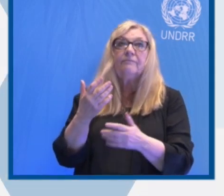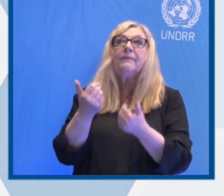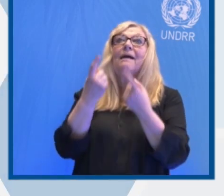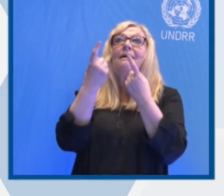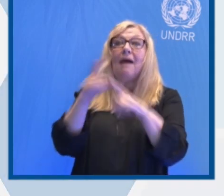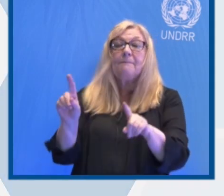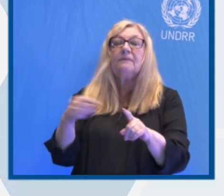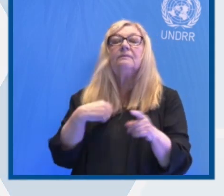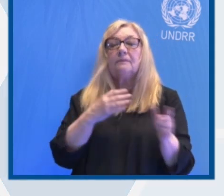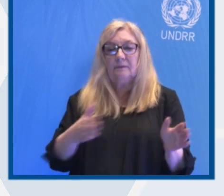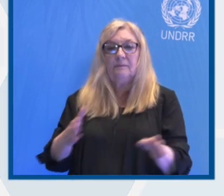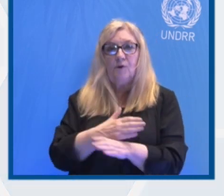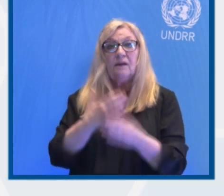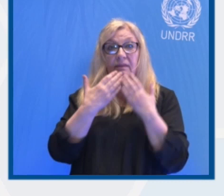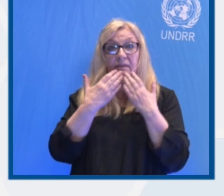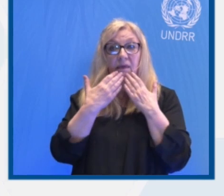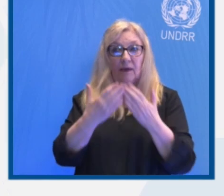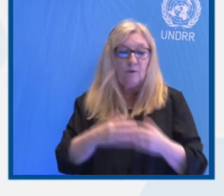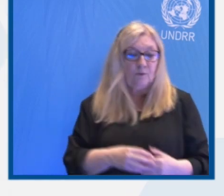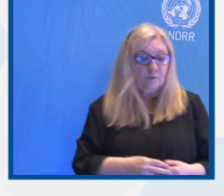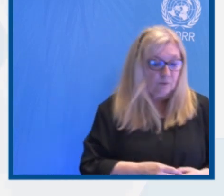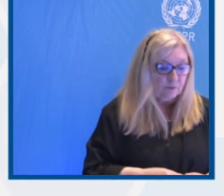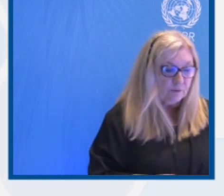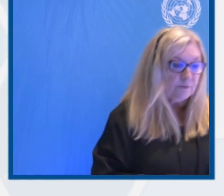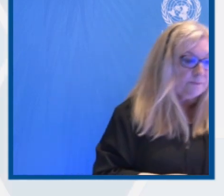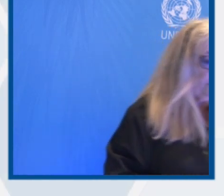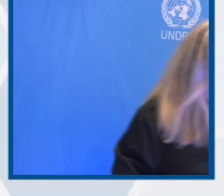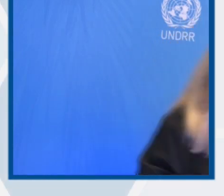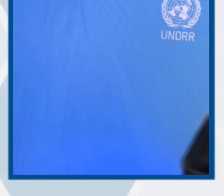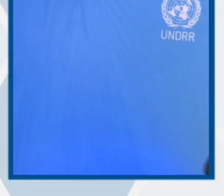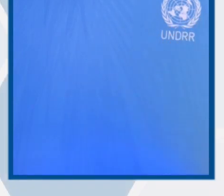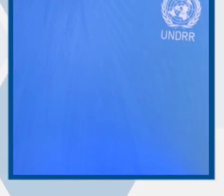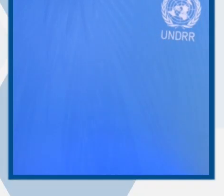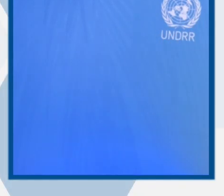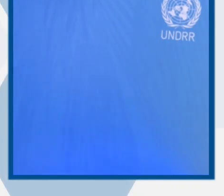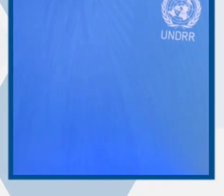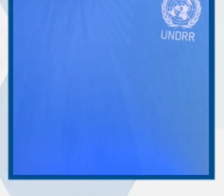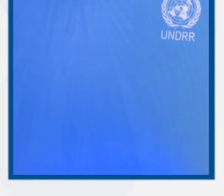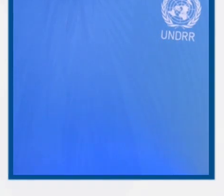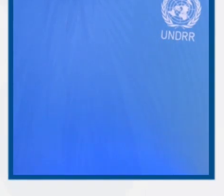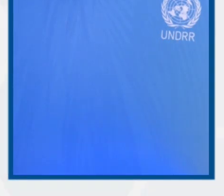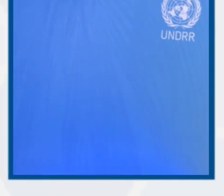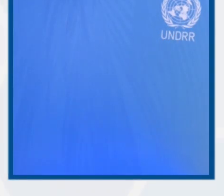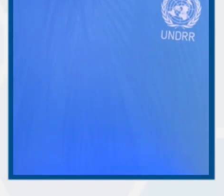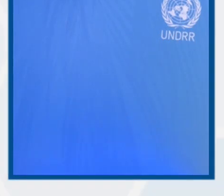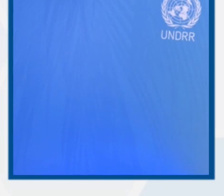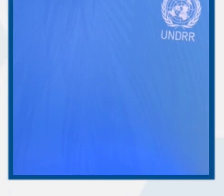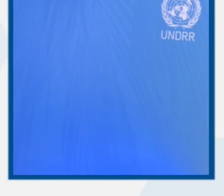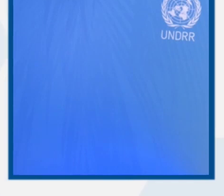happen. Thank you. Thank you very much, Rob, for those remarks